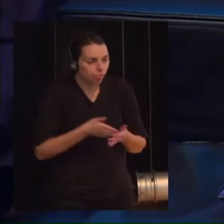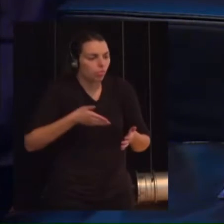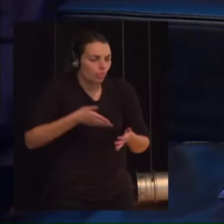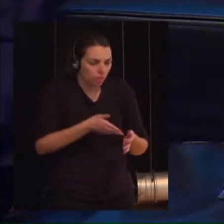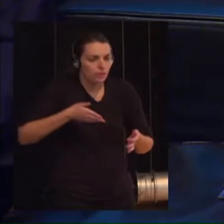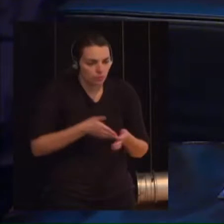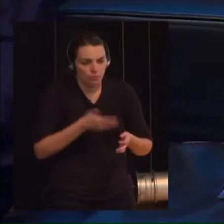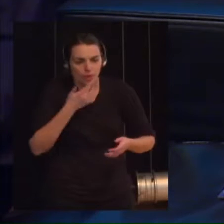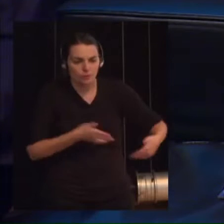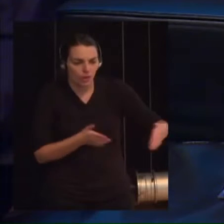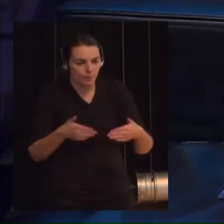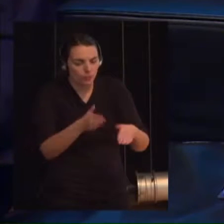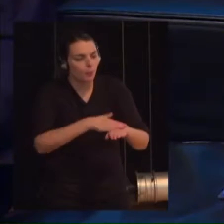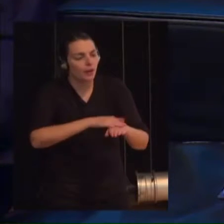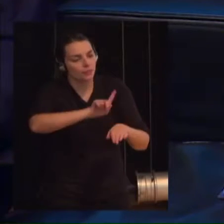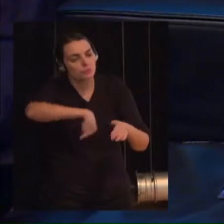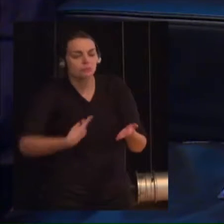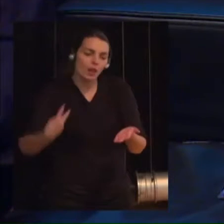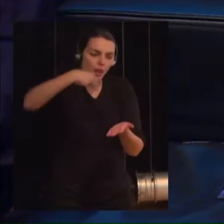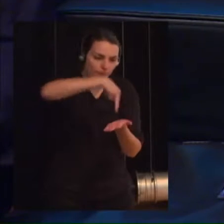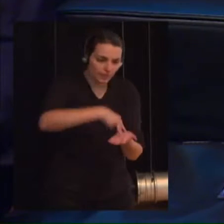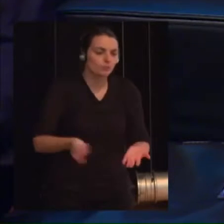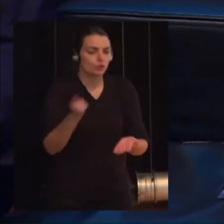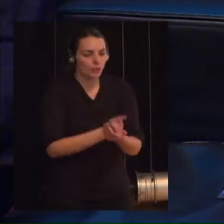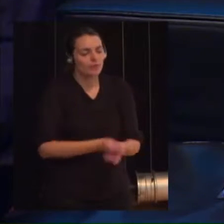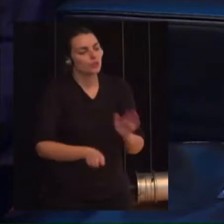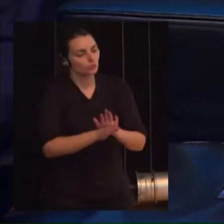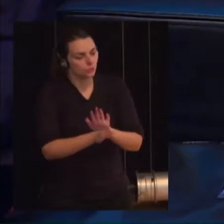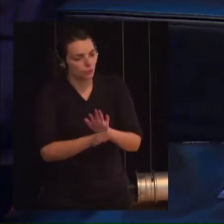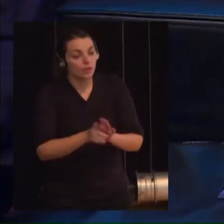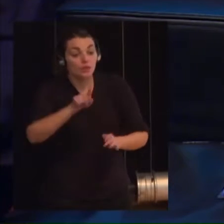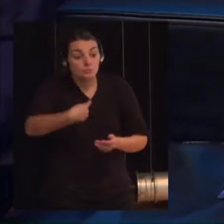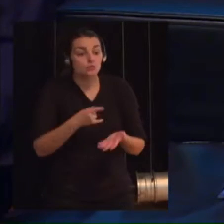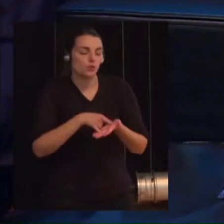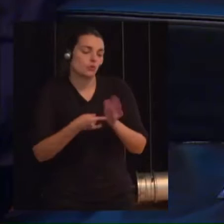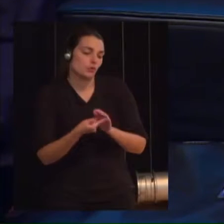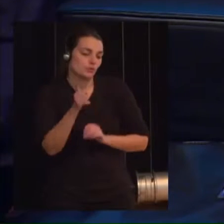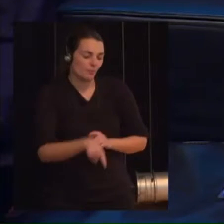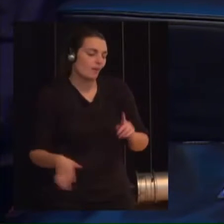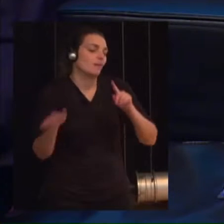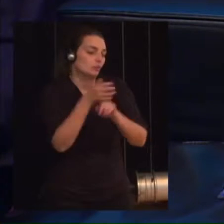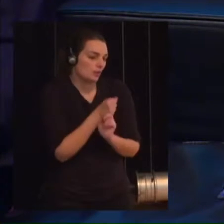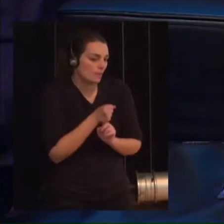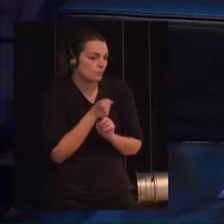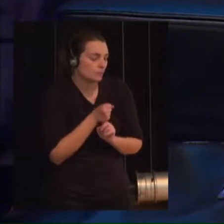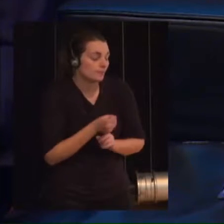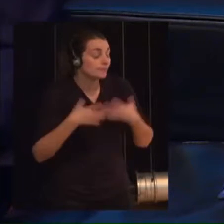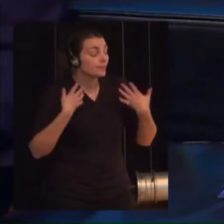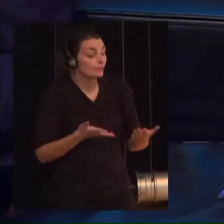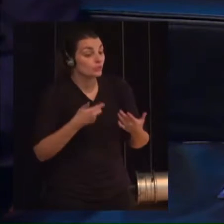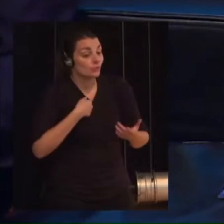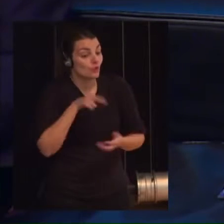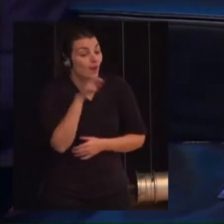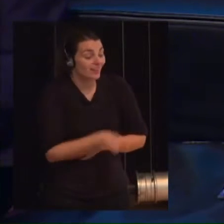challenge? And then what are the solutions that we found worked? So I would really stress to all